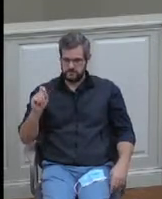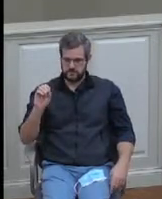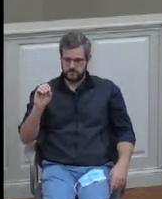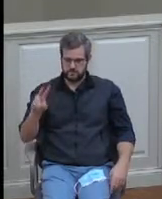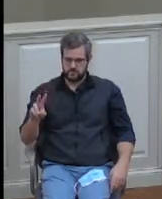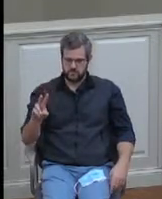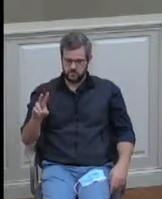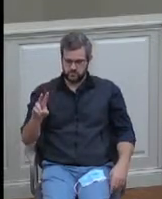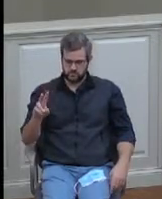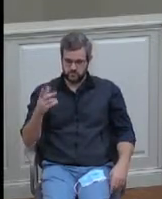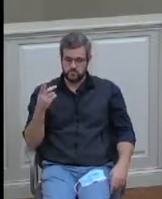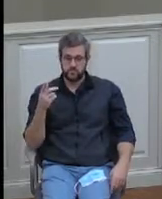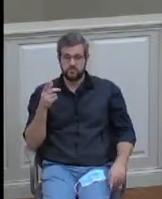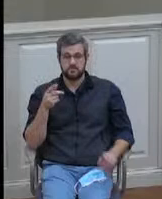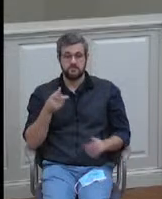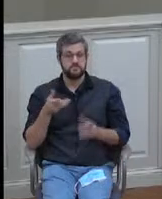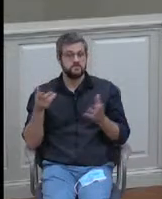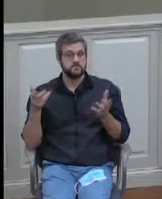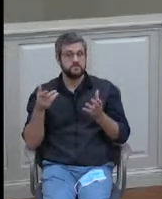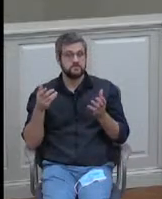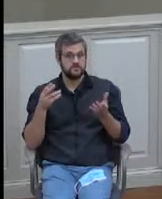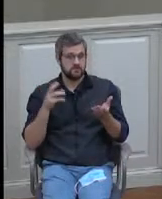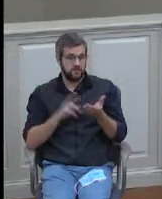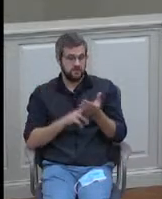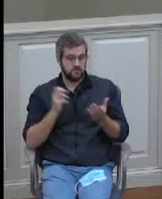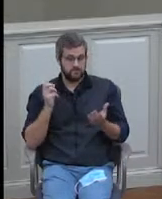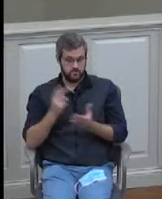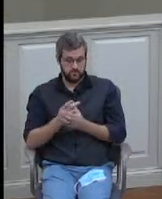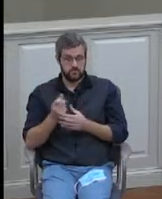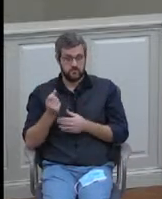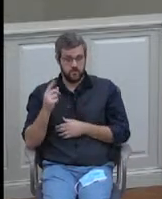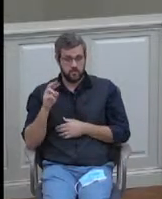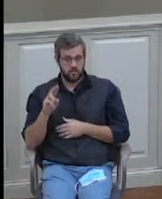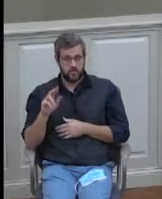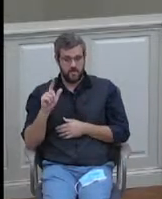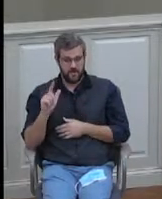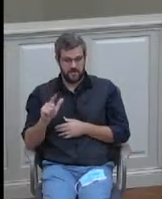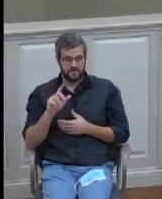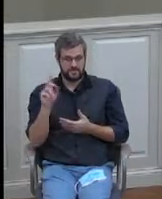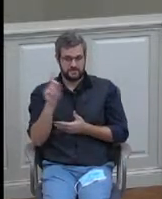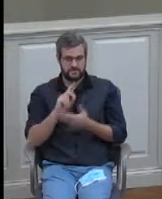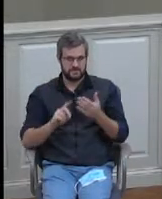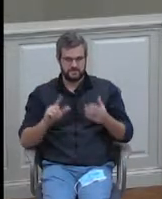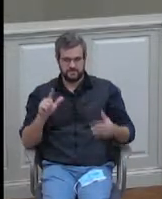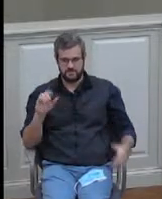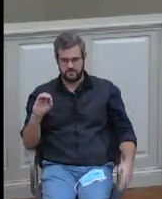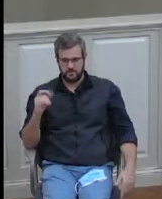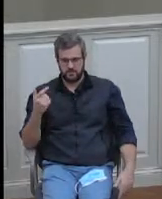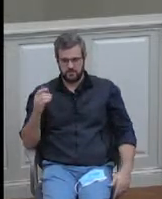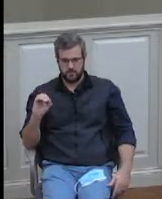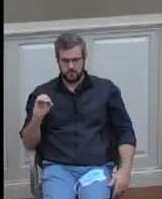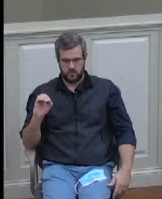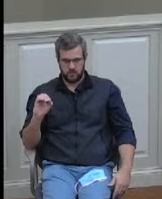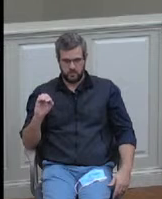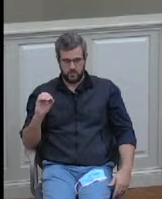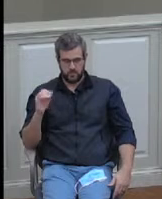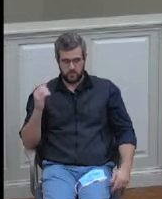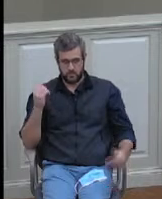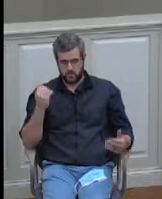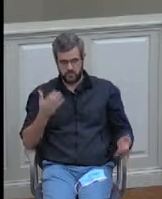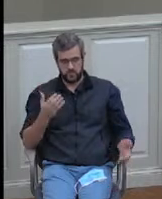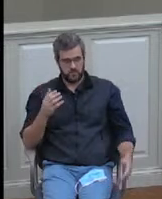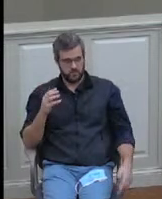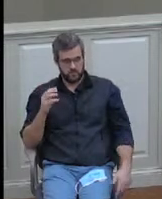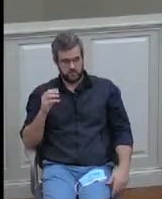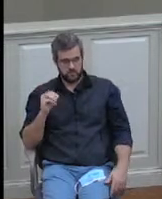2021-01-11-02. This is the contract approval with RL Design Logo. Ms. Rader, floor is